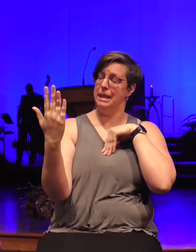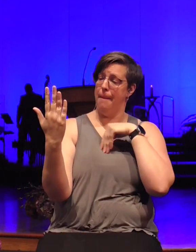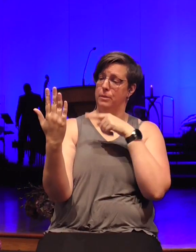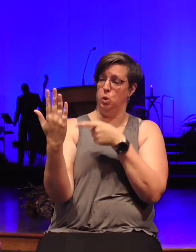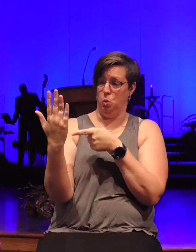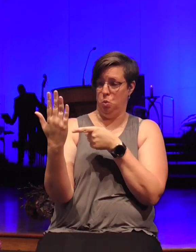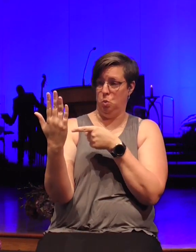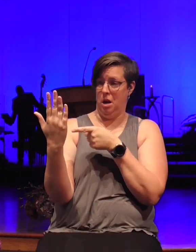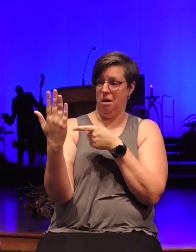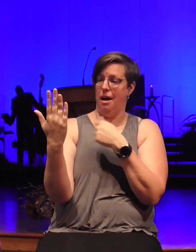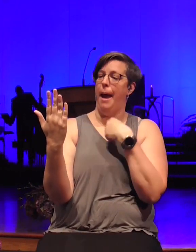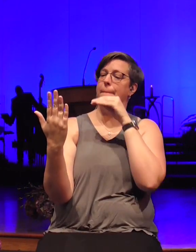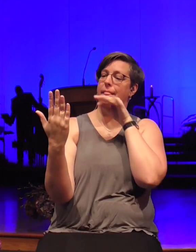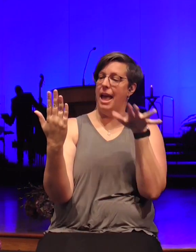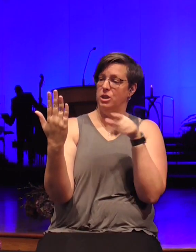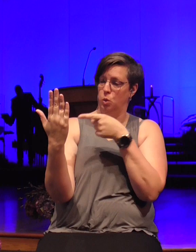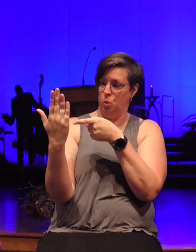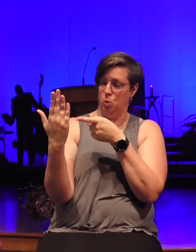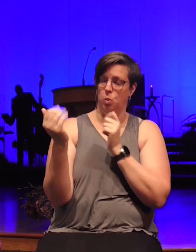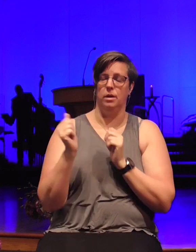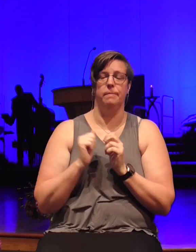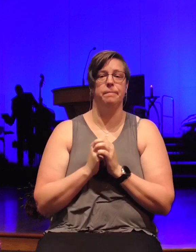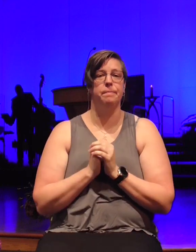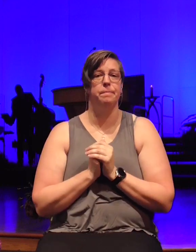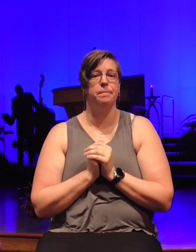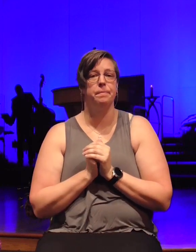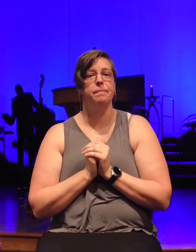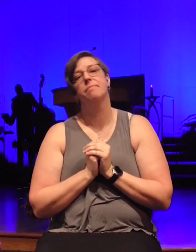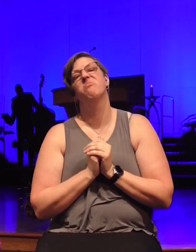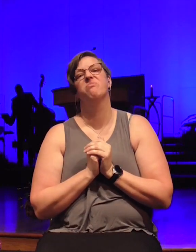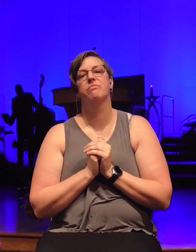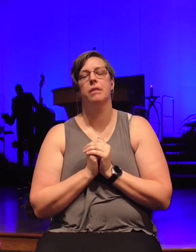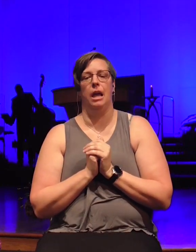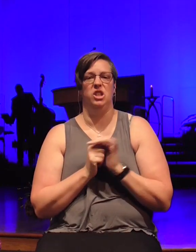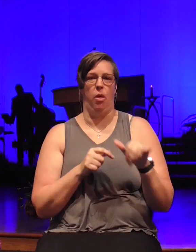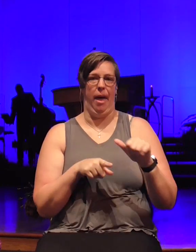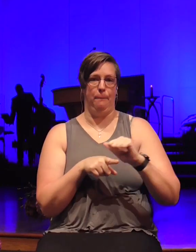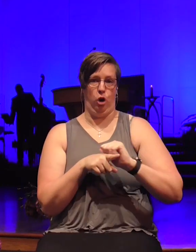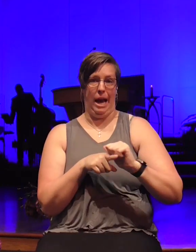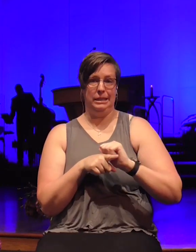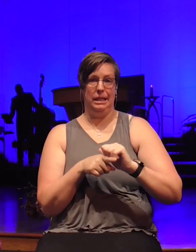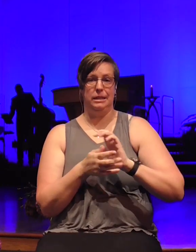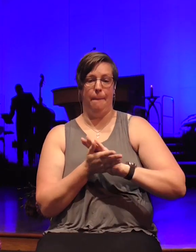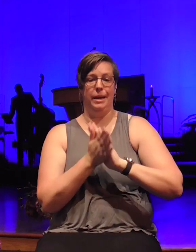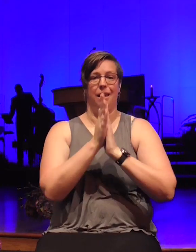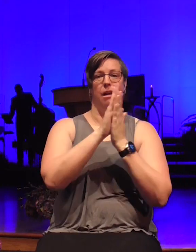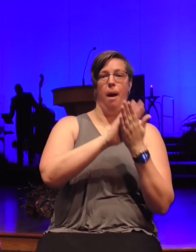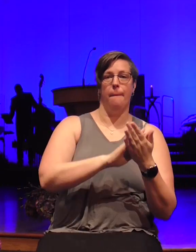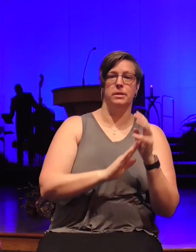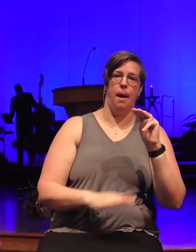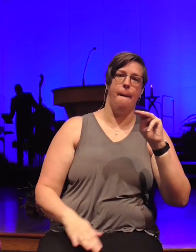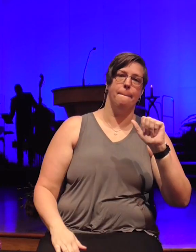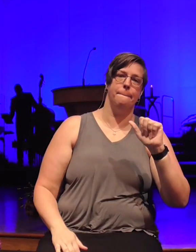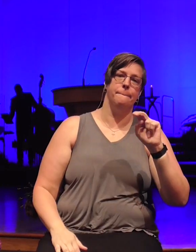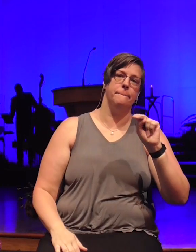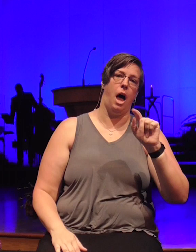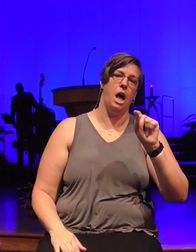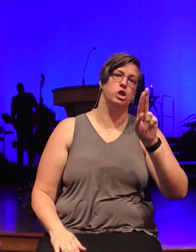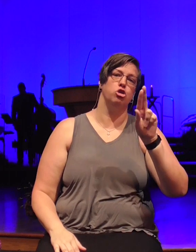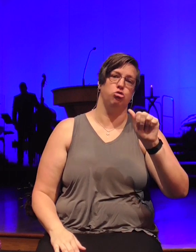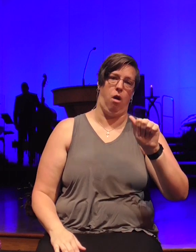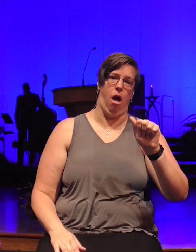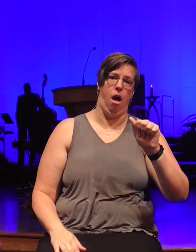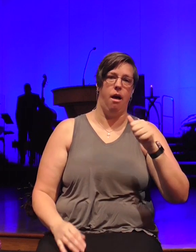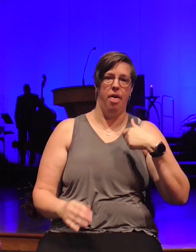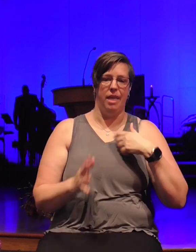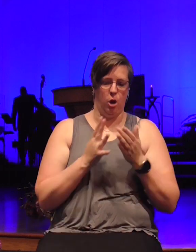you, I bless you. And this practice becomes the mantra that sings itself through